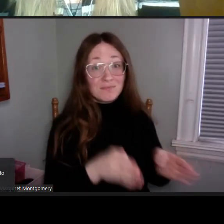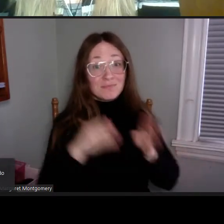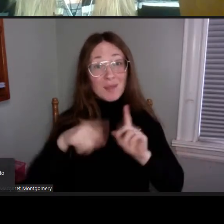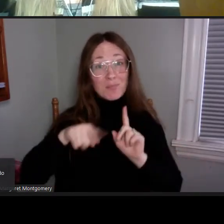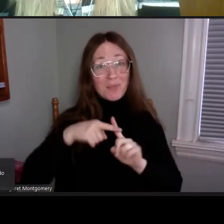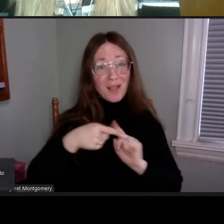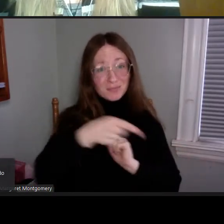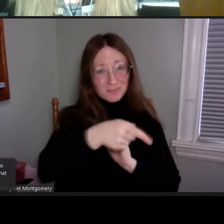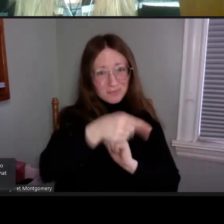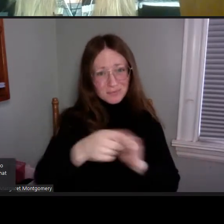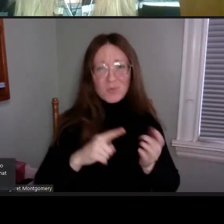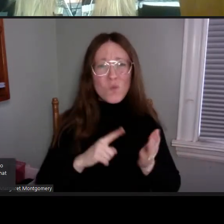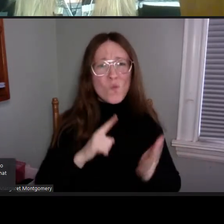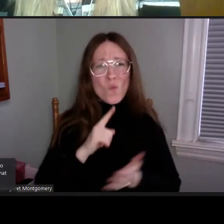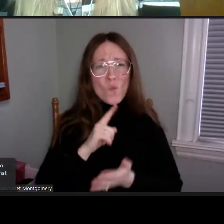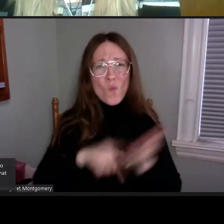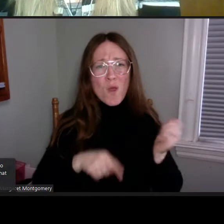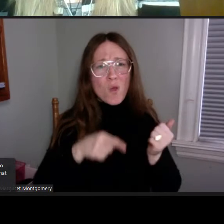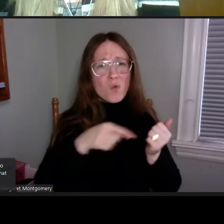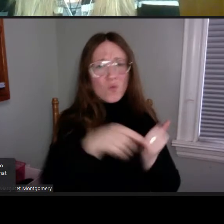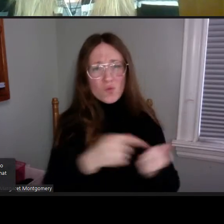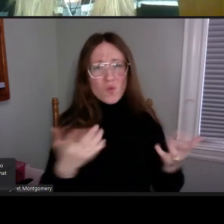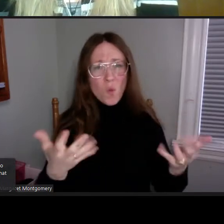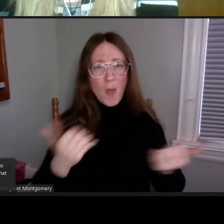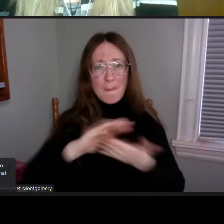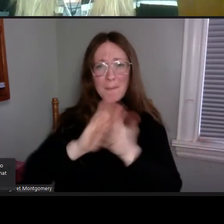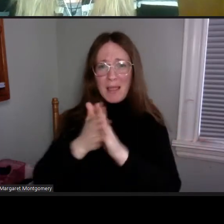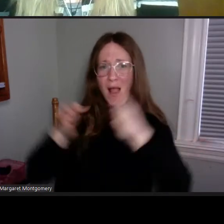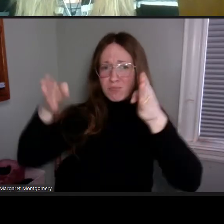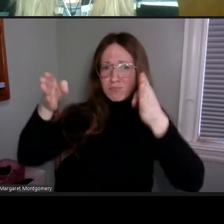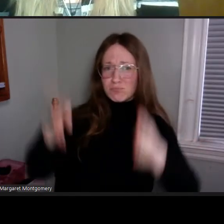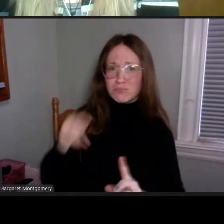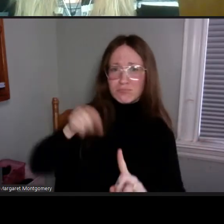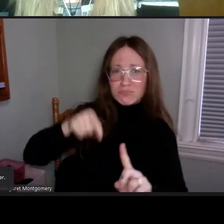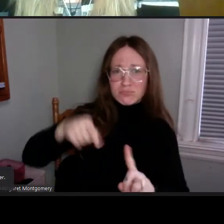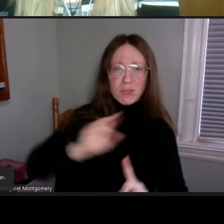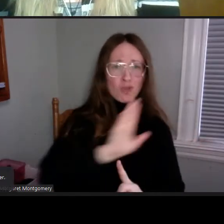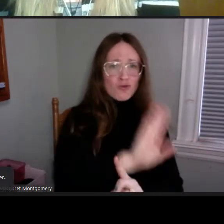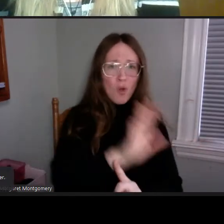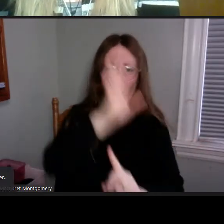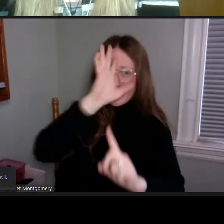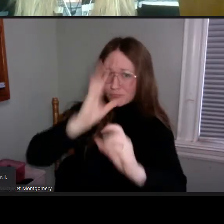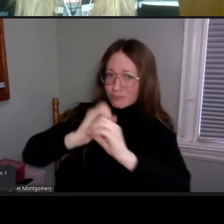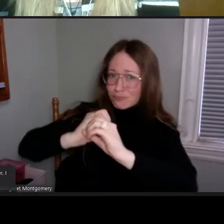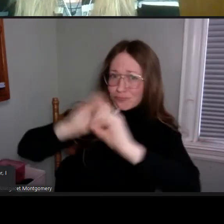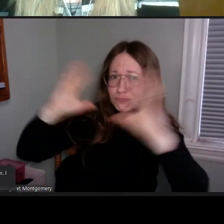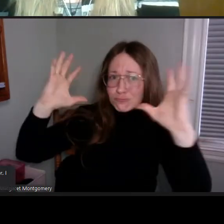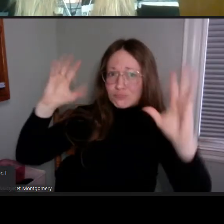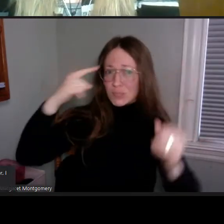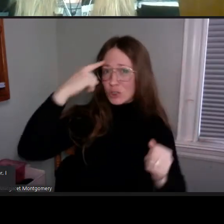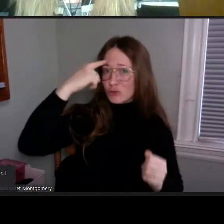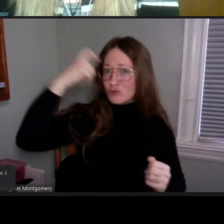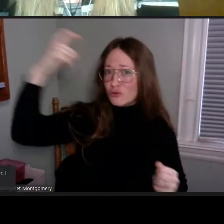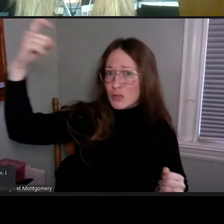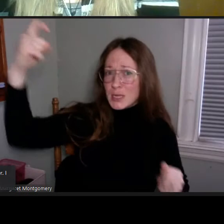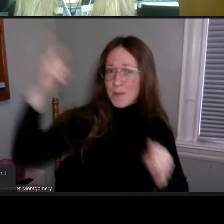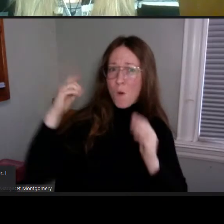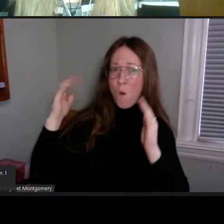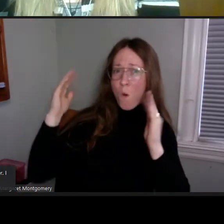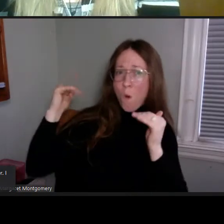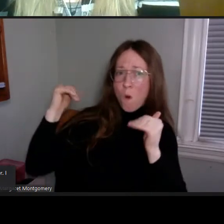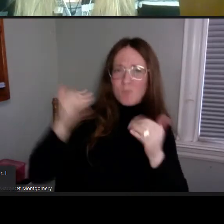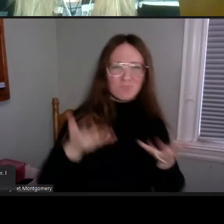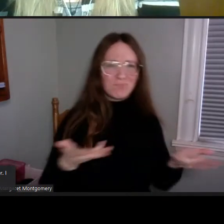want to be? What are goals? What are ambitions, dreams, or whatever? I see too often out there that